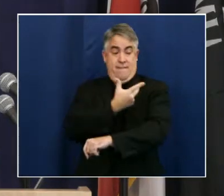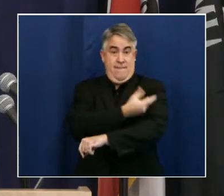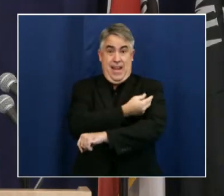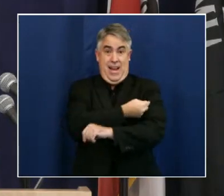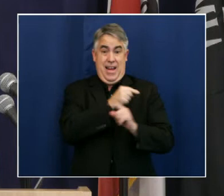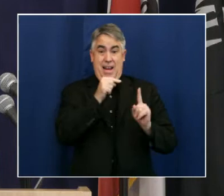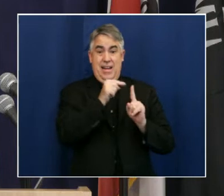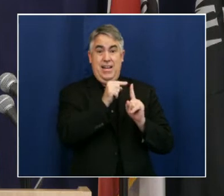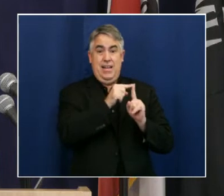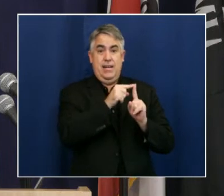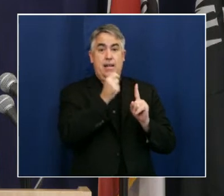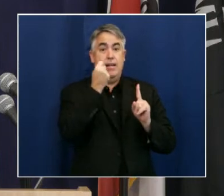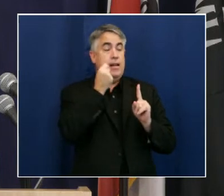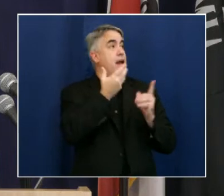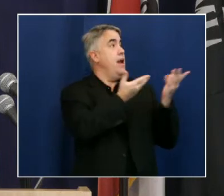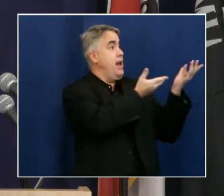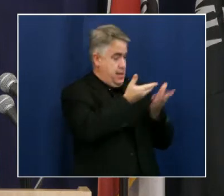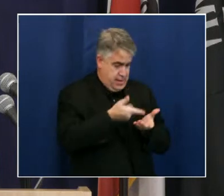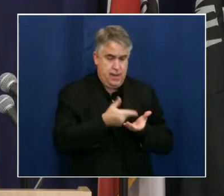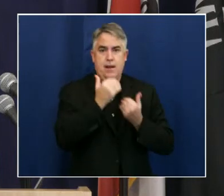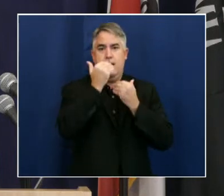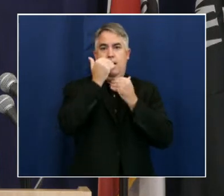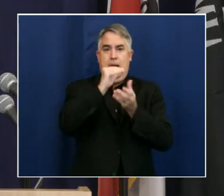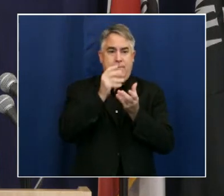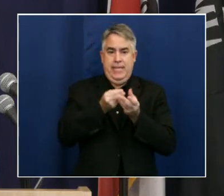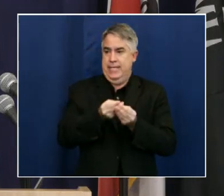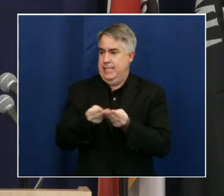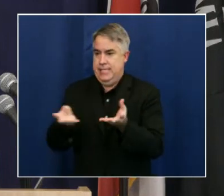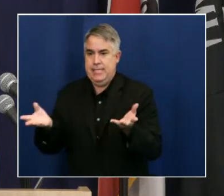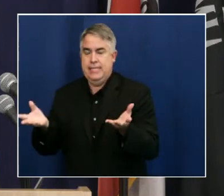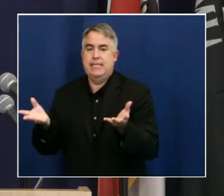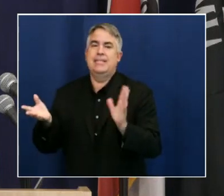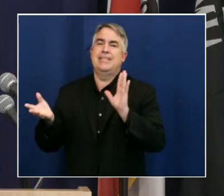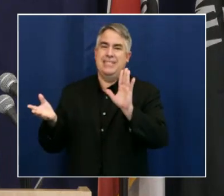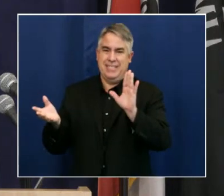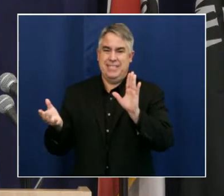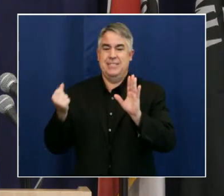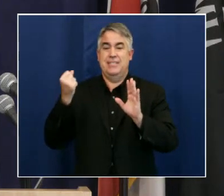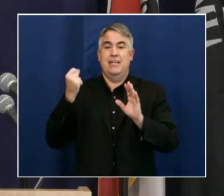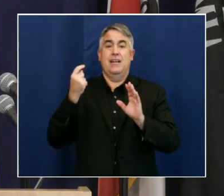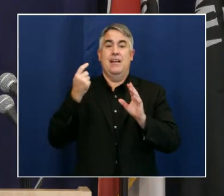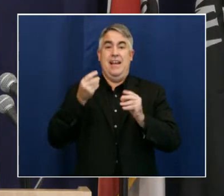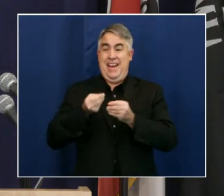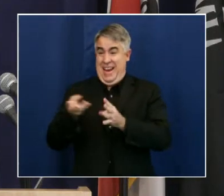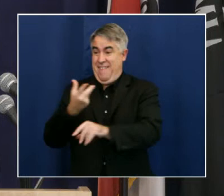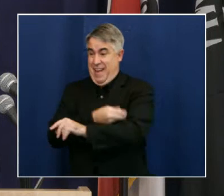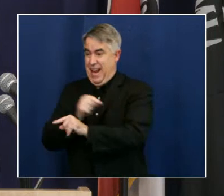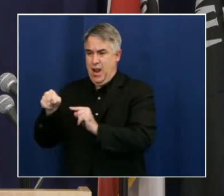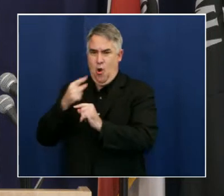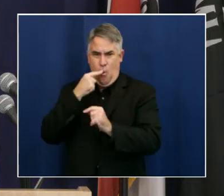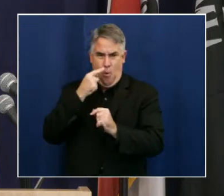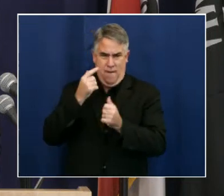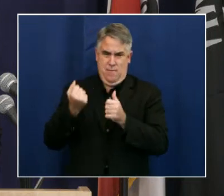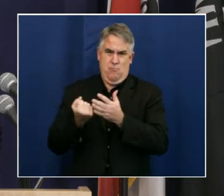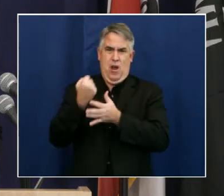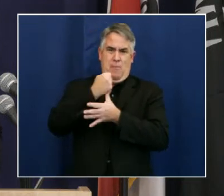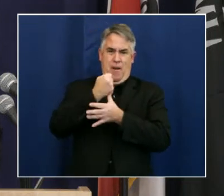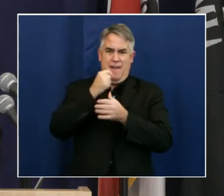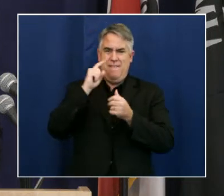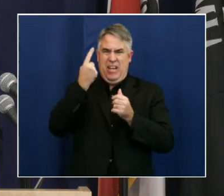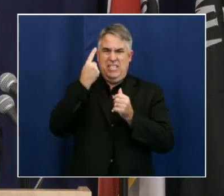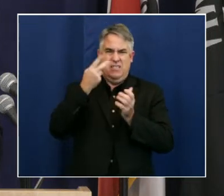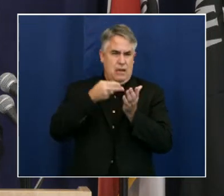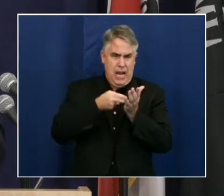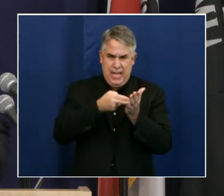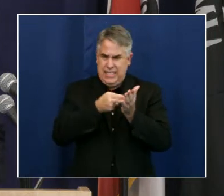some of the challenges associated with getting those out. And so I think it's very important that we be very honest and very transparent about the